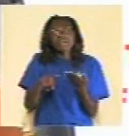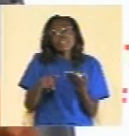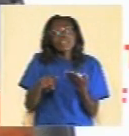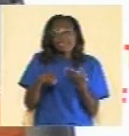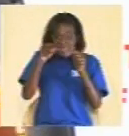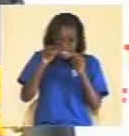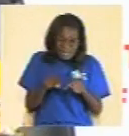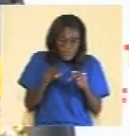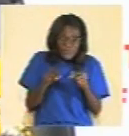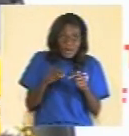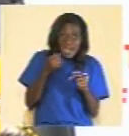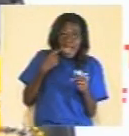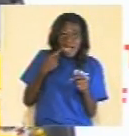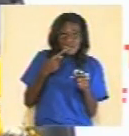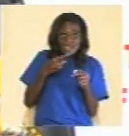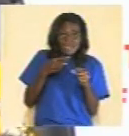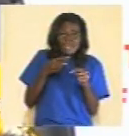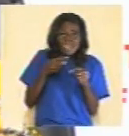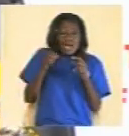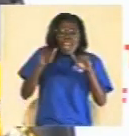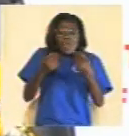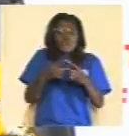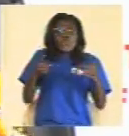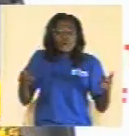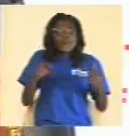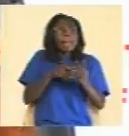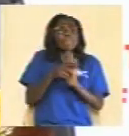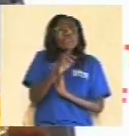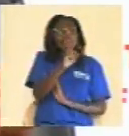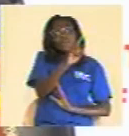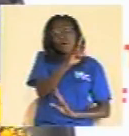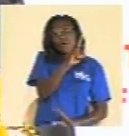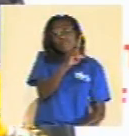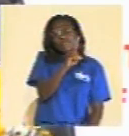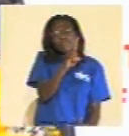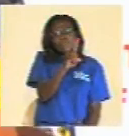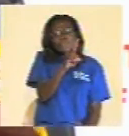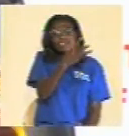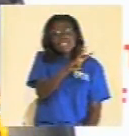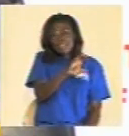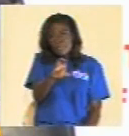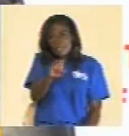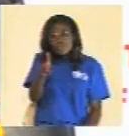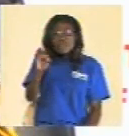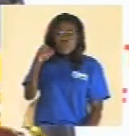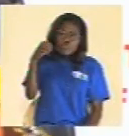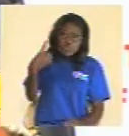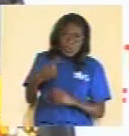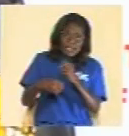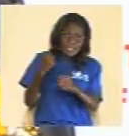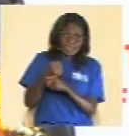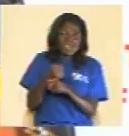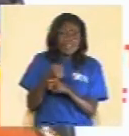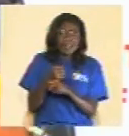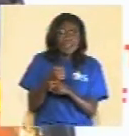would like to say the end point of treating a patient with leprosy is actually very difficult to determine. This is the end of it. And